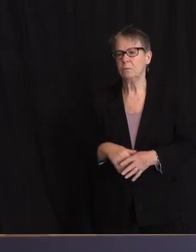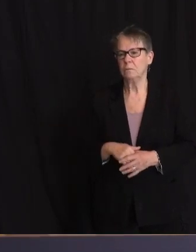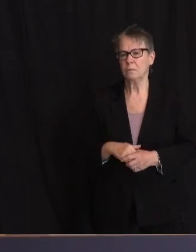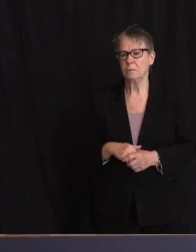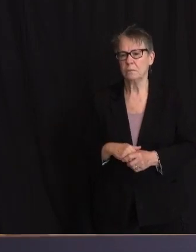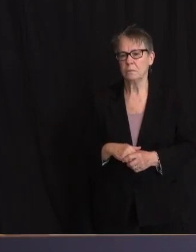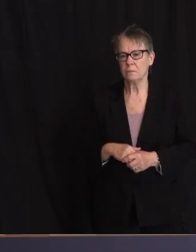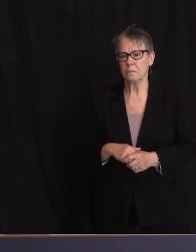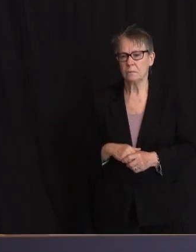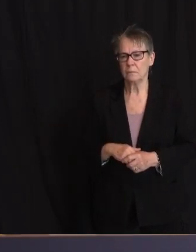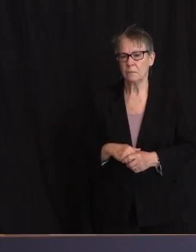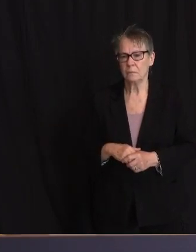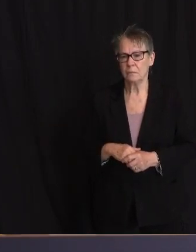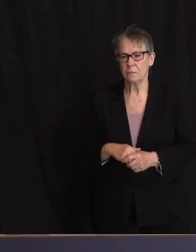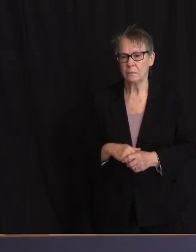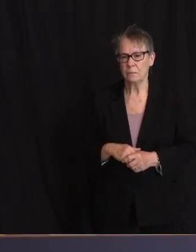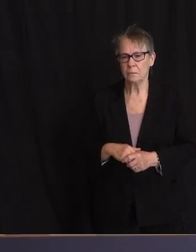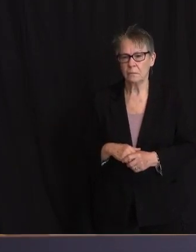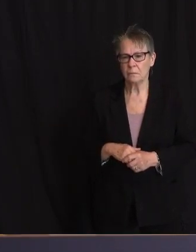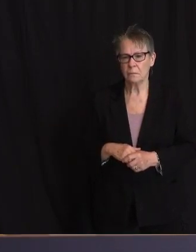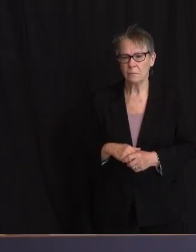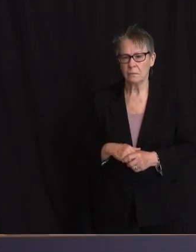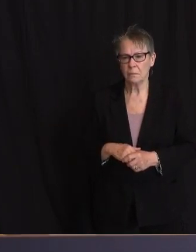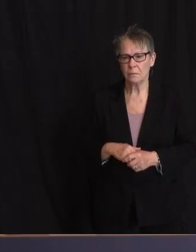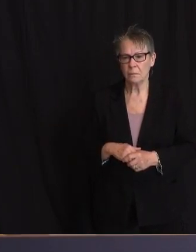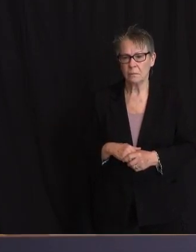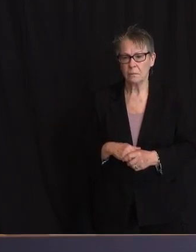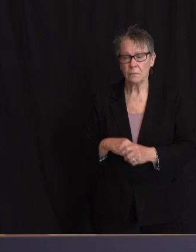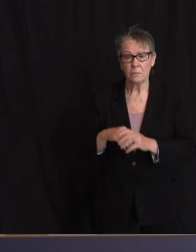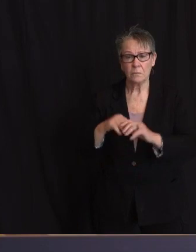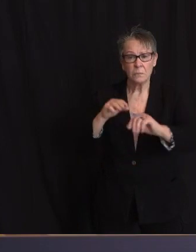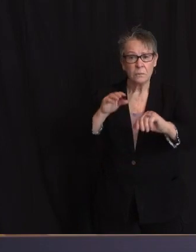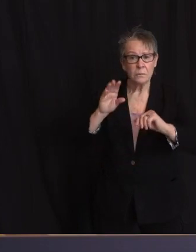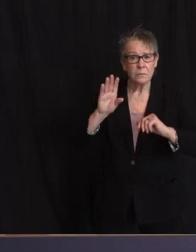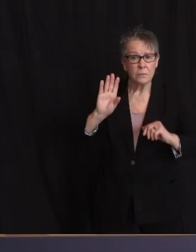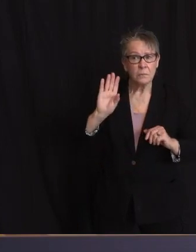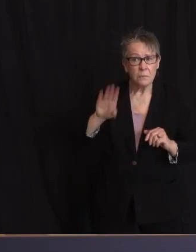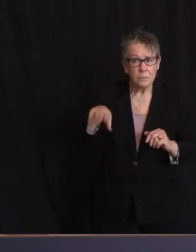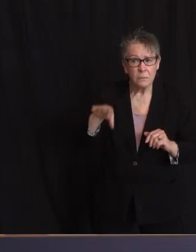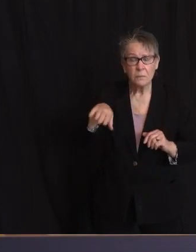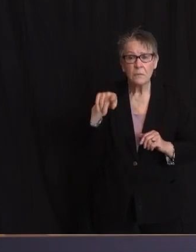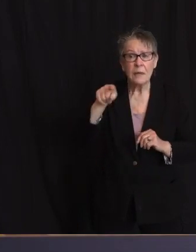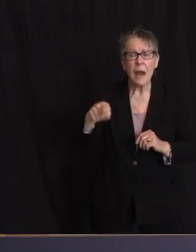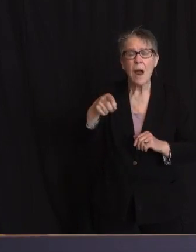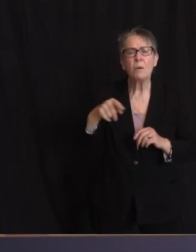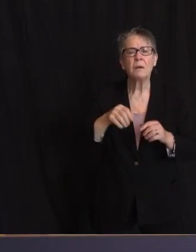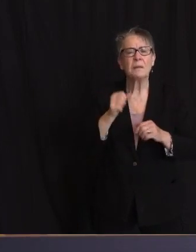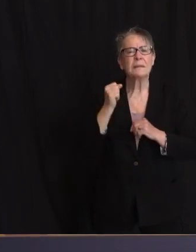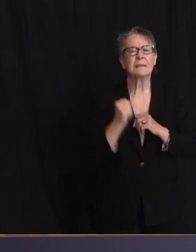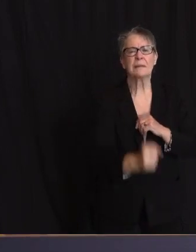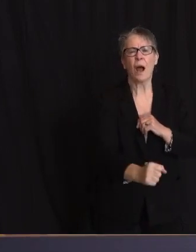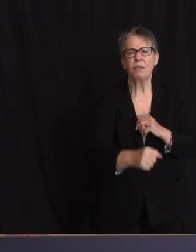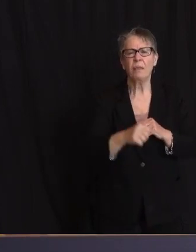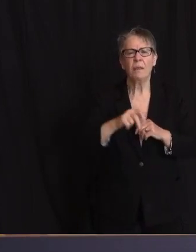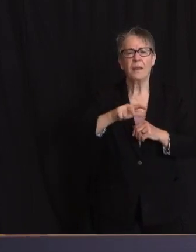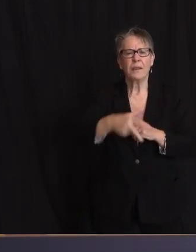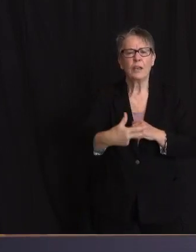utilized as the other two field stations, given that the numbers so far in South Jersey have been lower? And